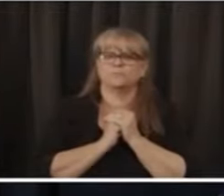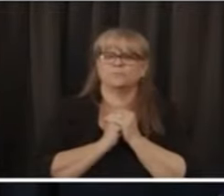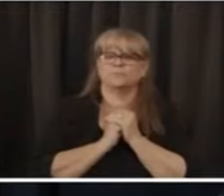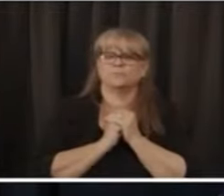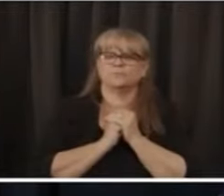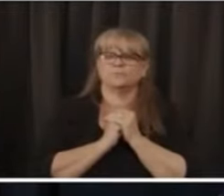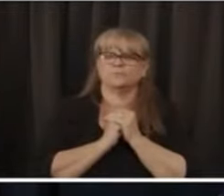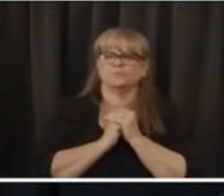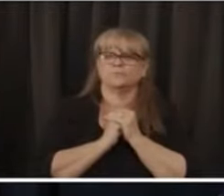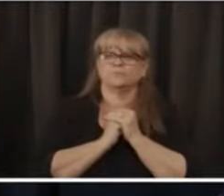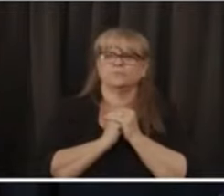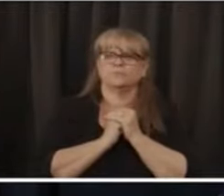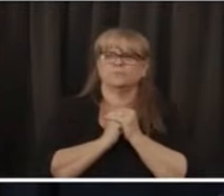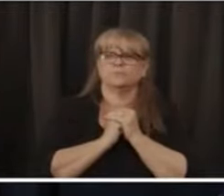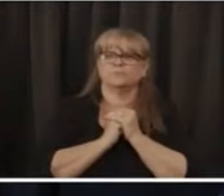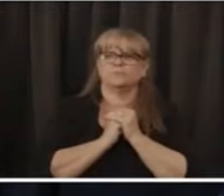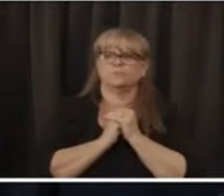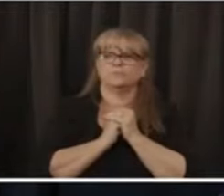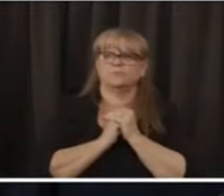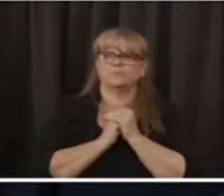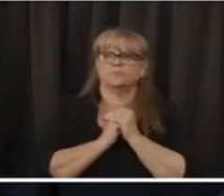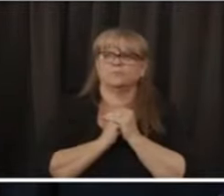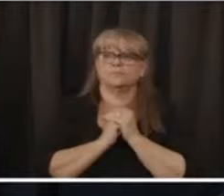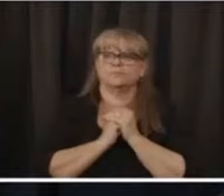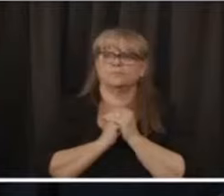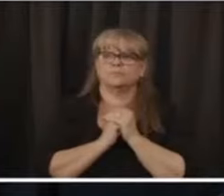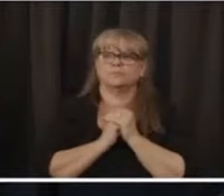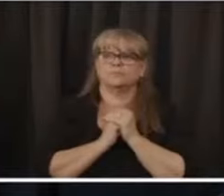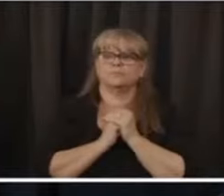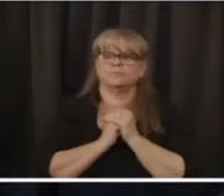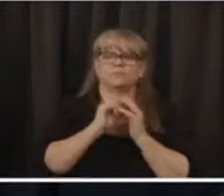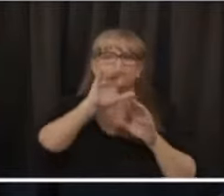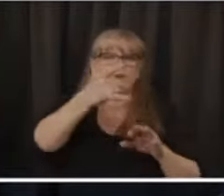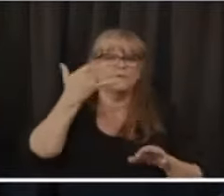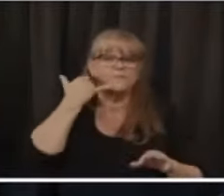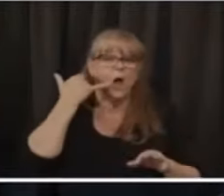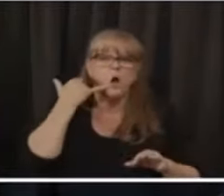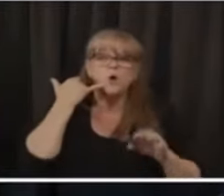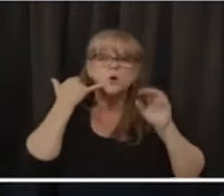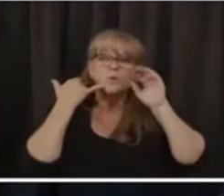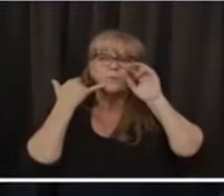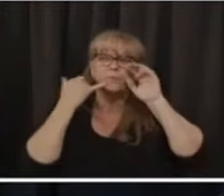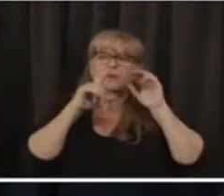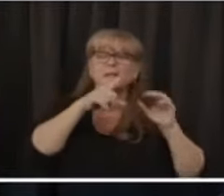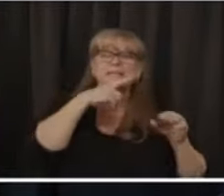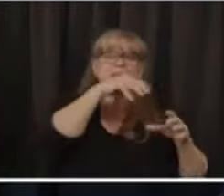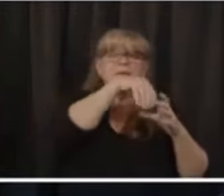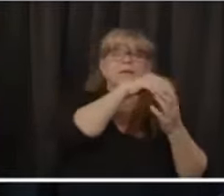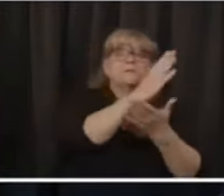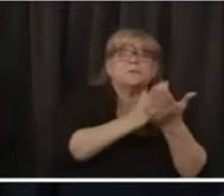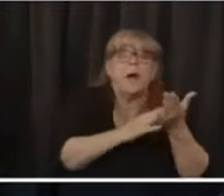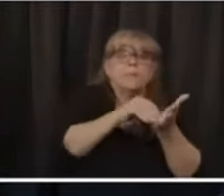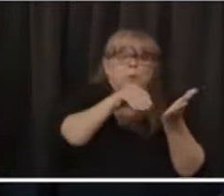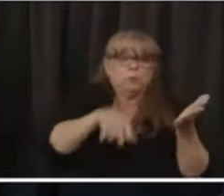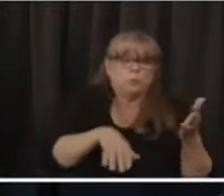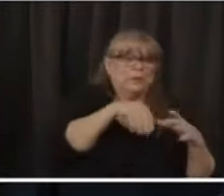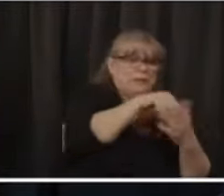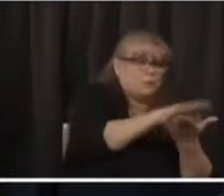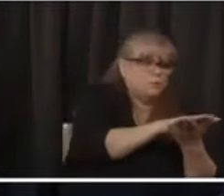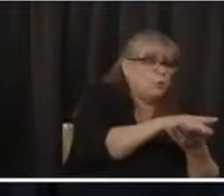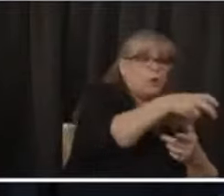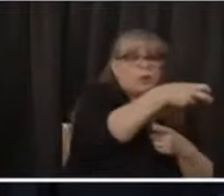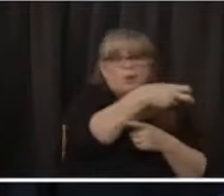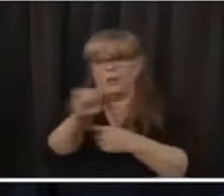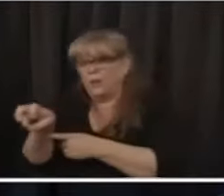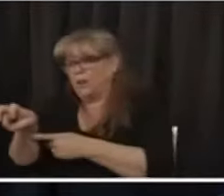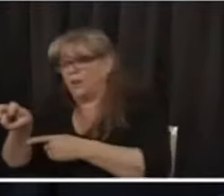After the pandemic, we've been going back and forth for schools having in-person and then virtual learning. With this new